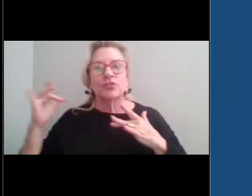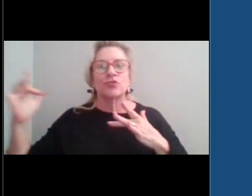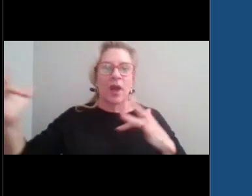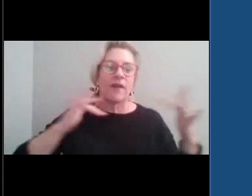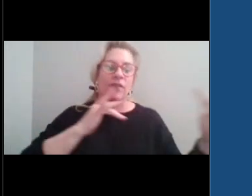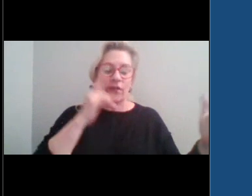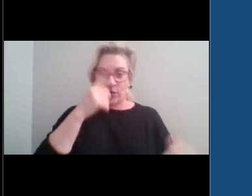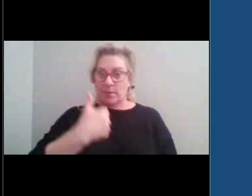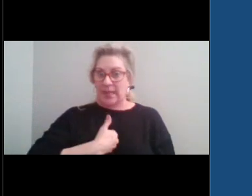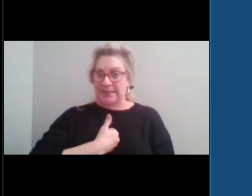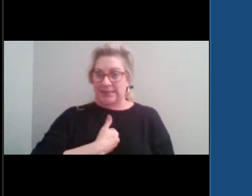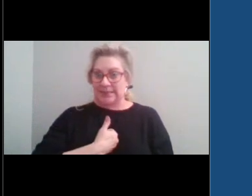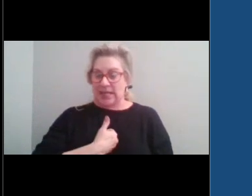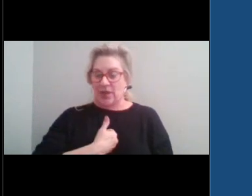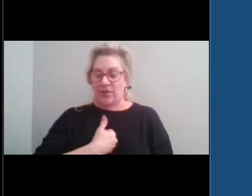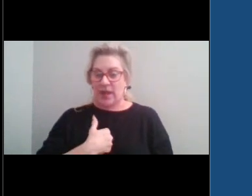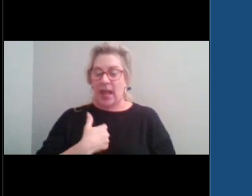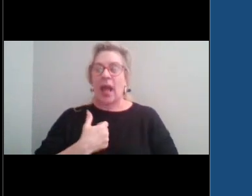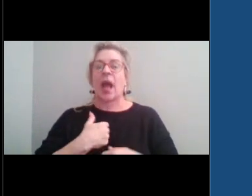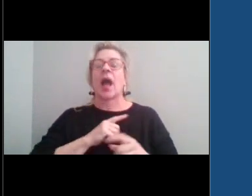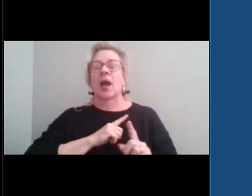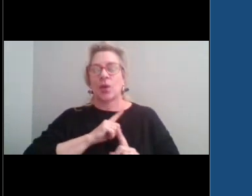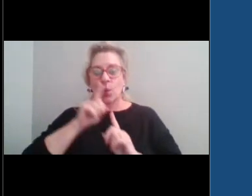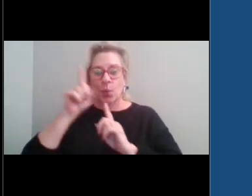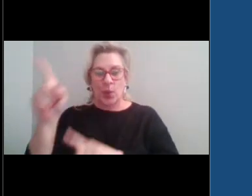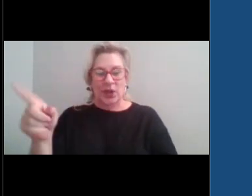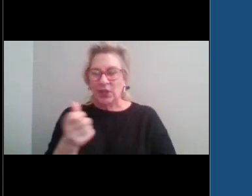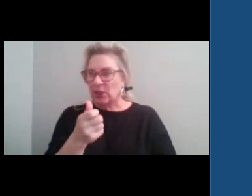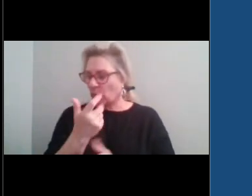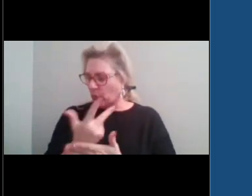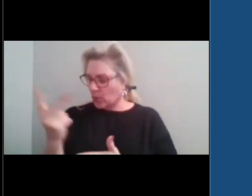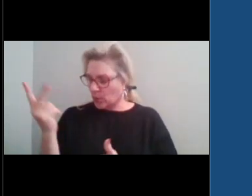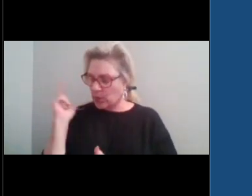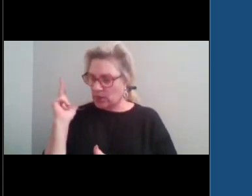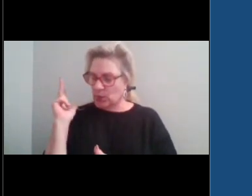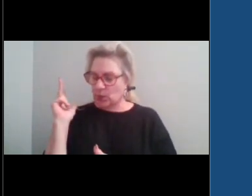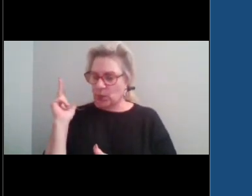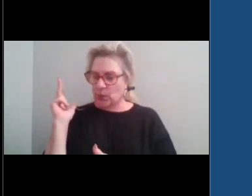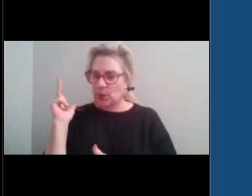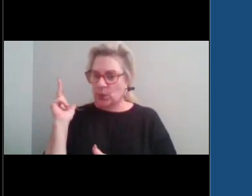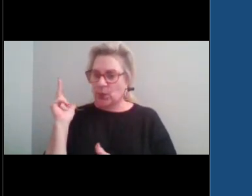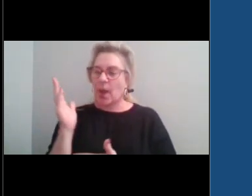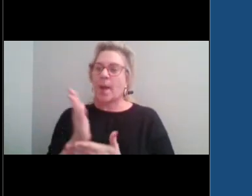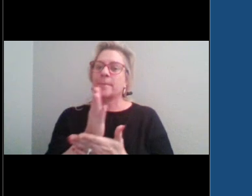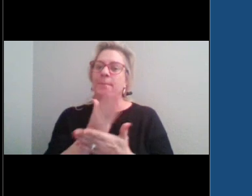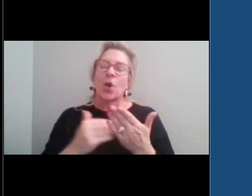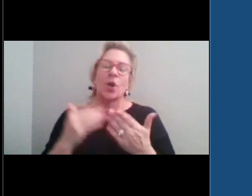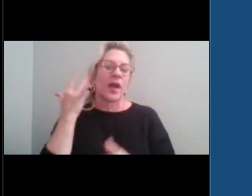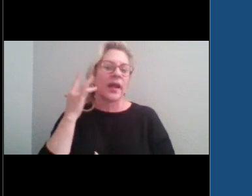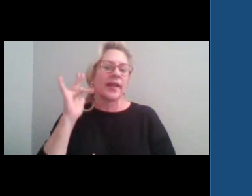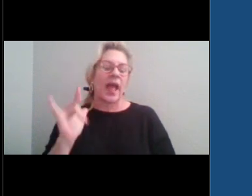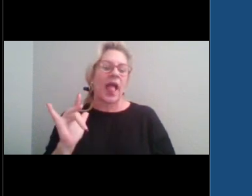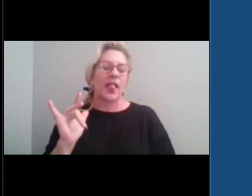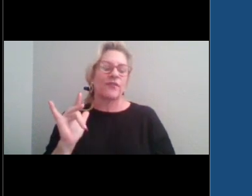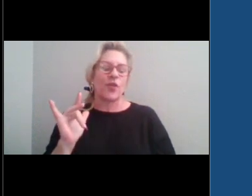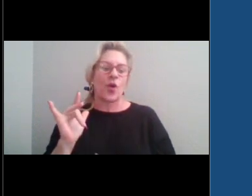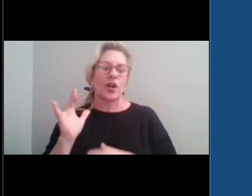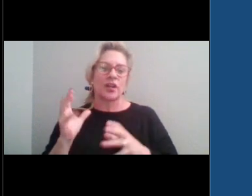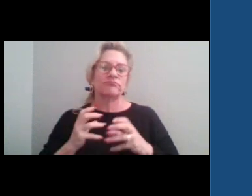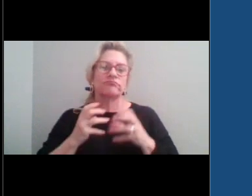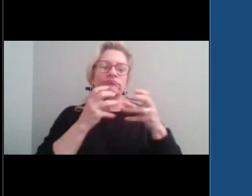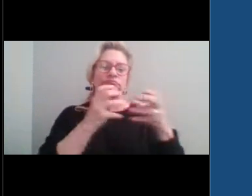me in particular, I made a trip just a few weeks ago, 3 weeks ago, as a part of a California delegation to a